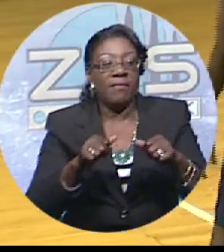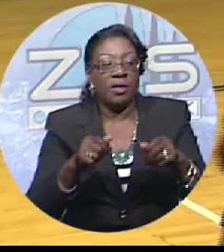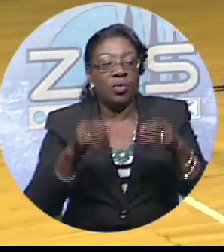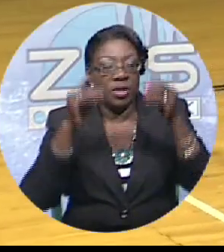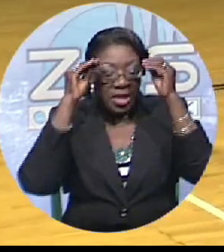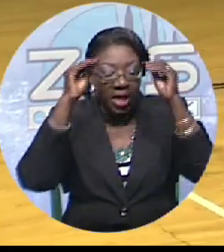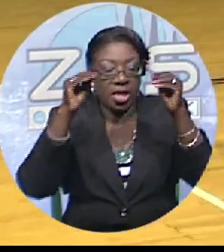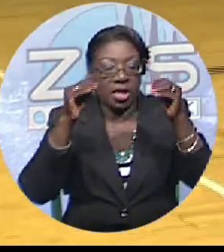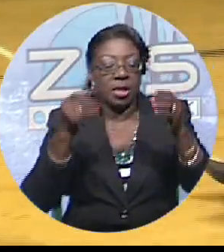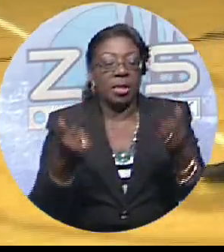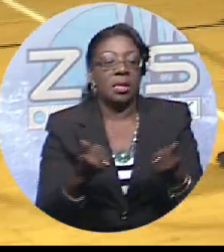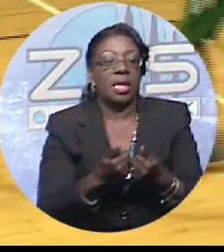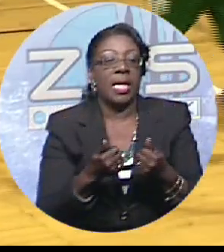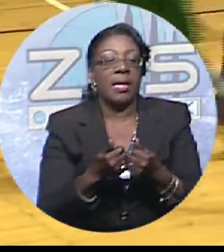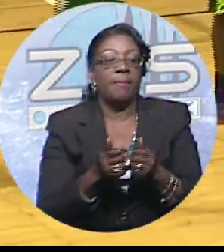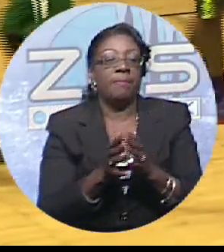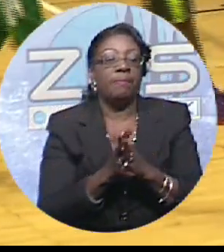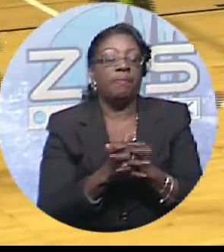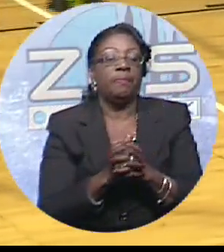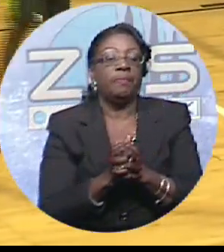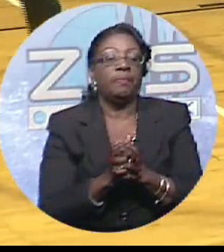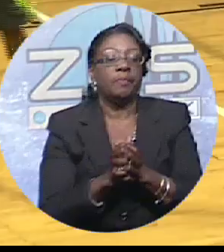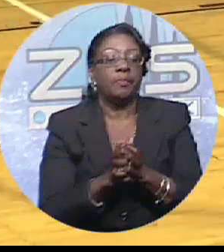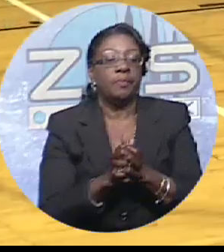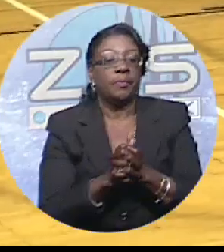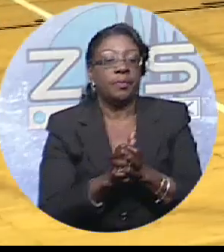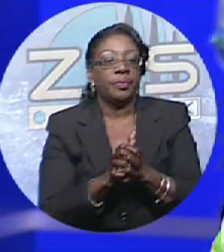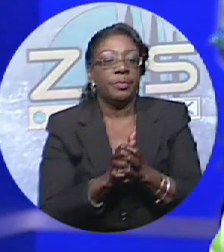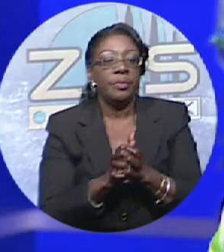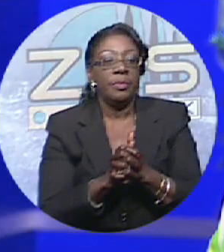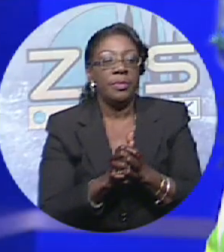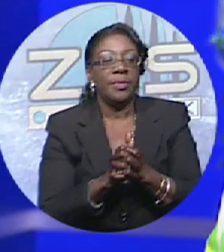game. Jonathan Benson, ZNS Total